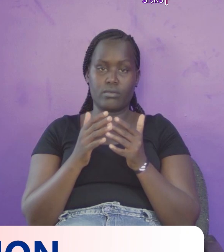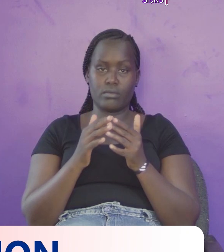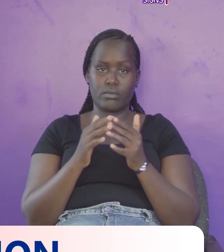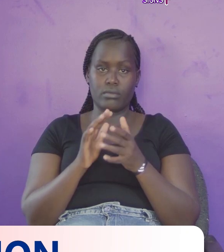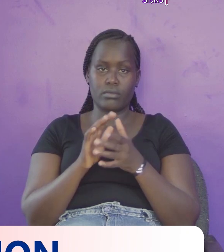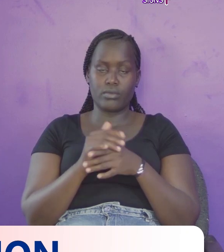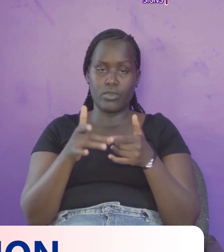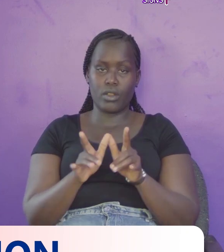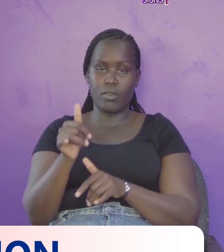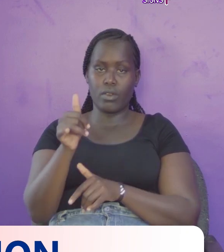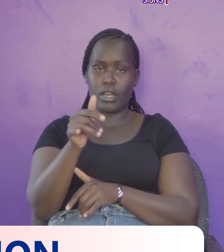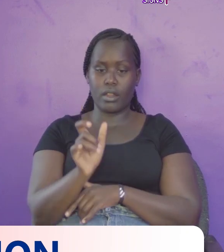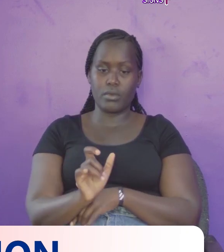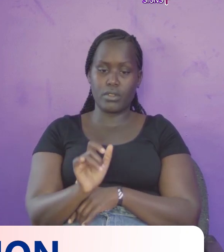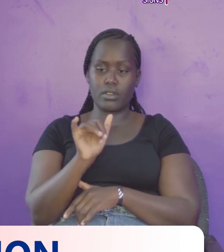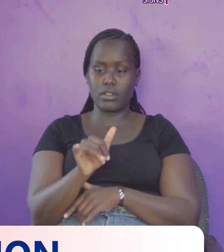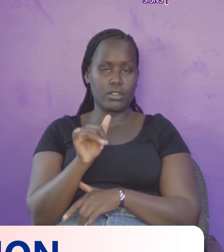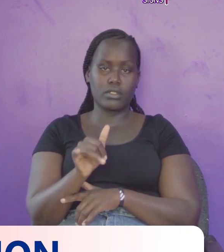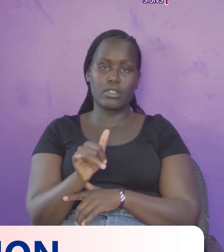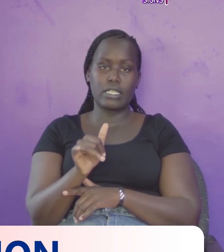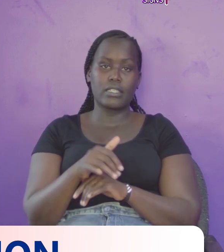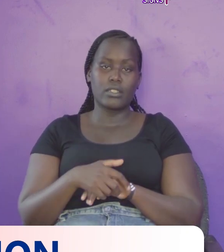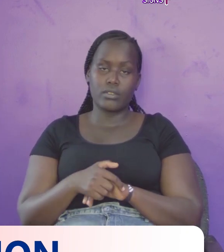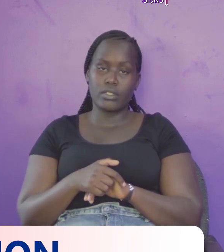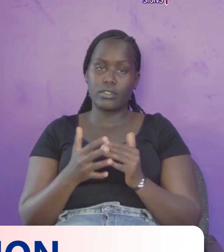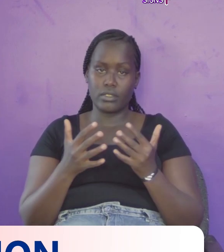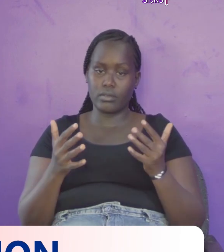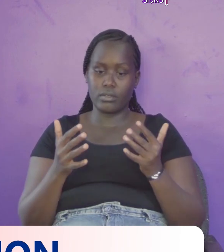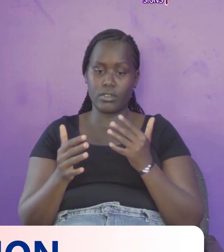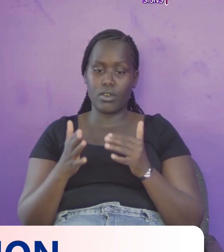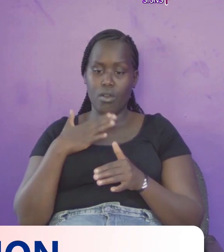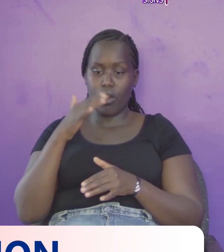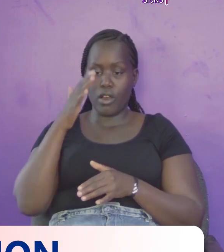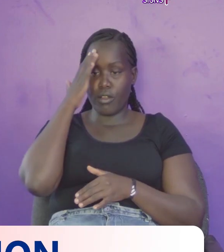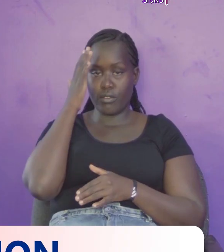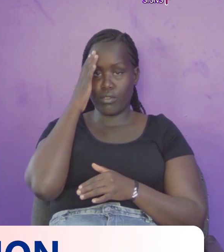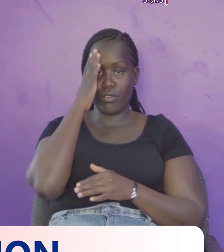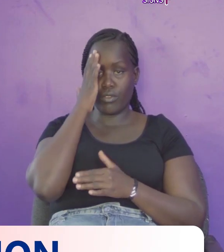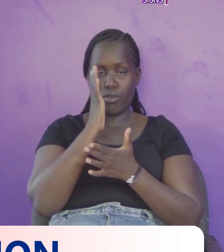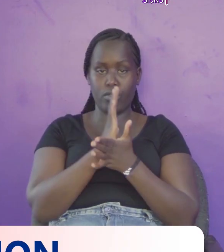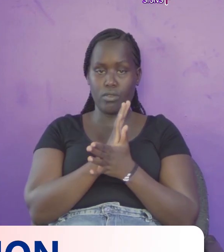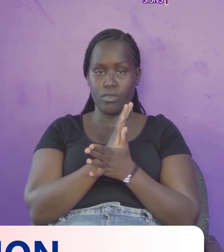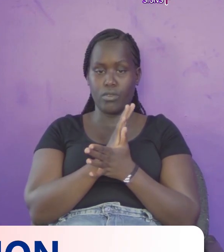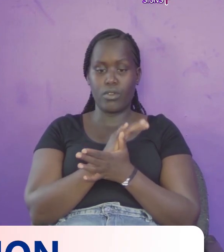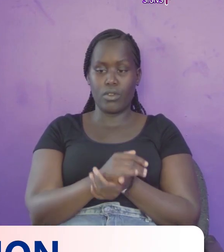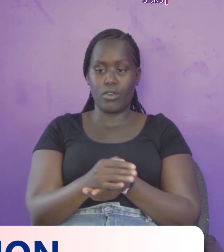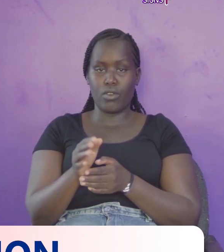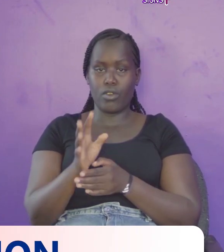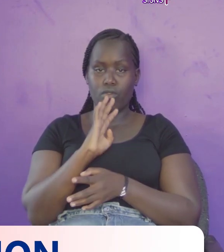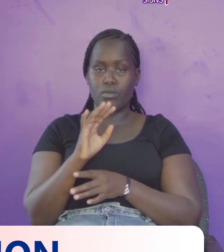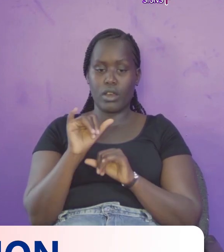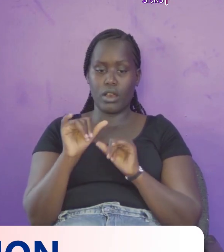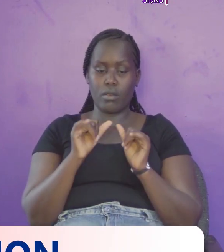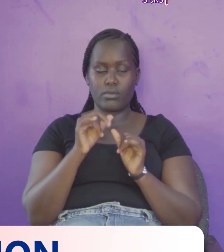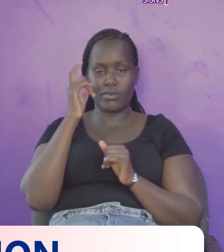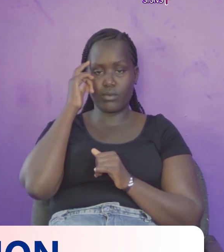anybody in. That is a very unfortunate thing. Right. And if you want to know that I'm telling you the truth, you have just talked of the experience that you